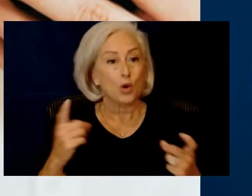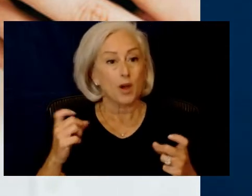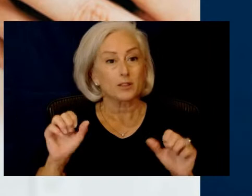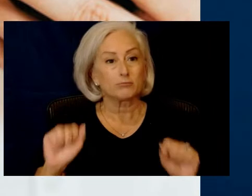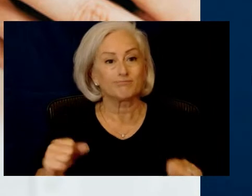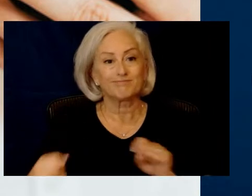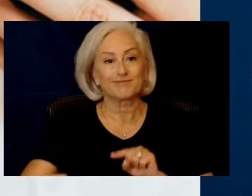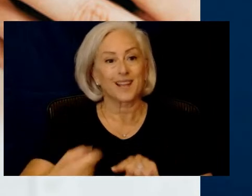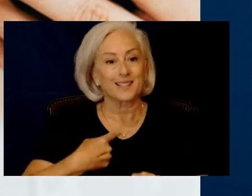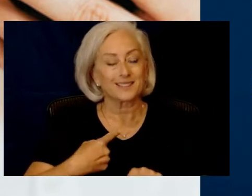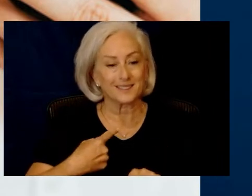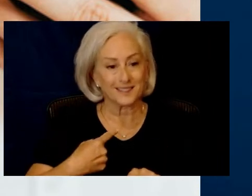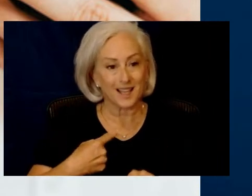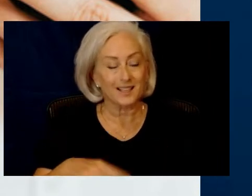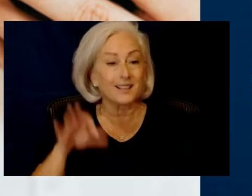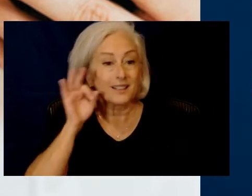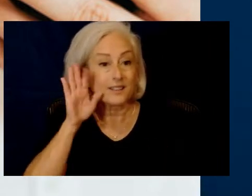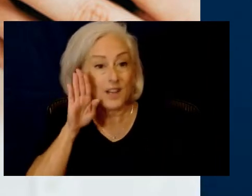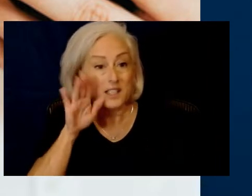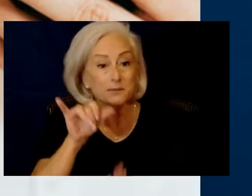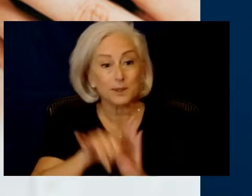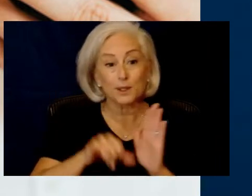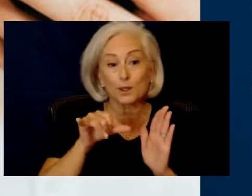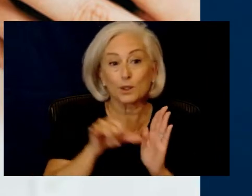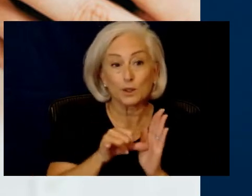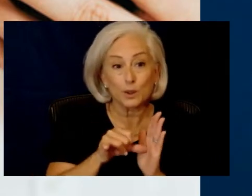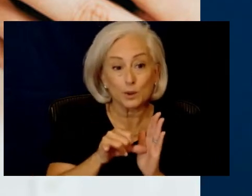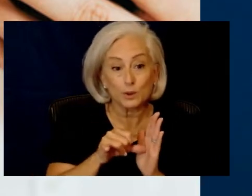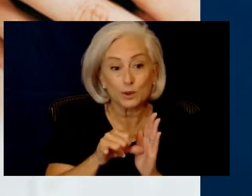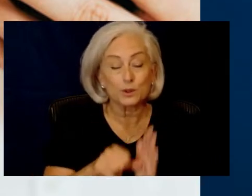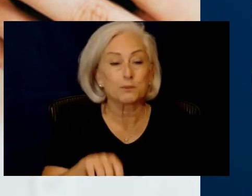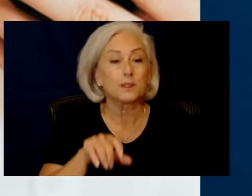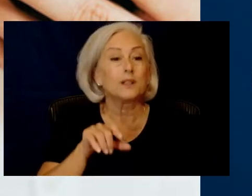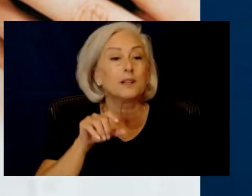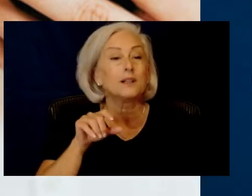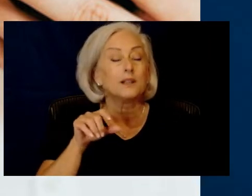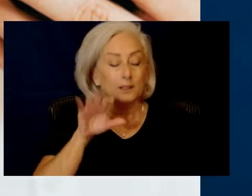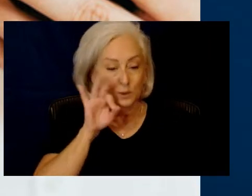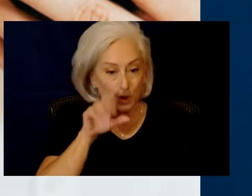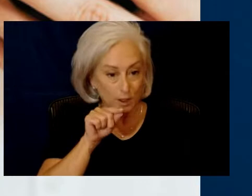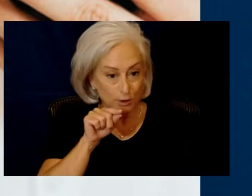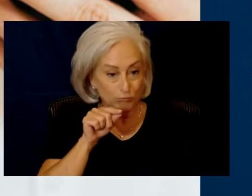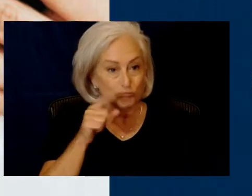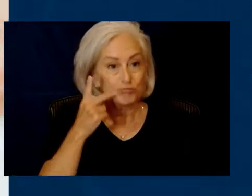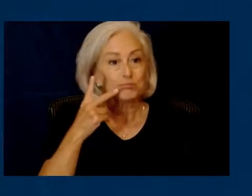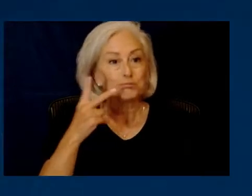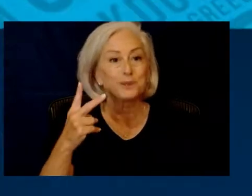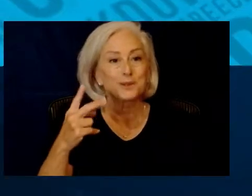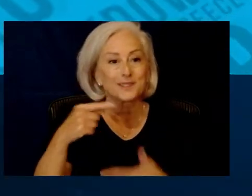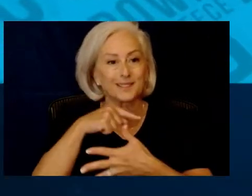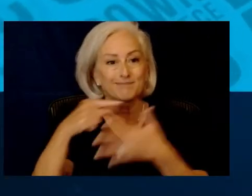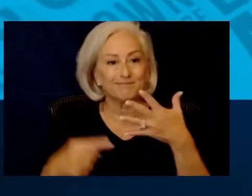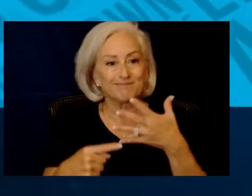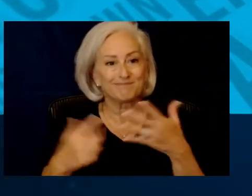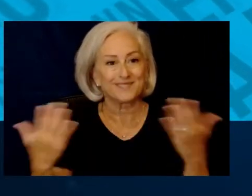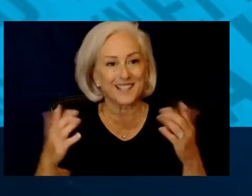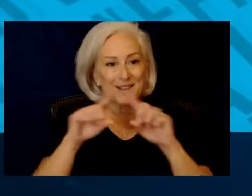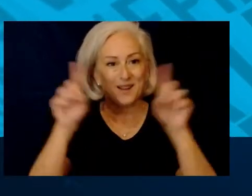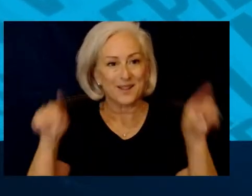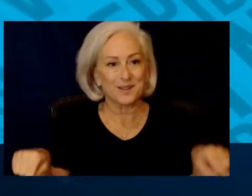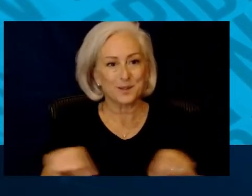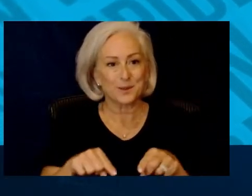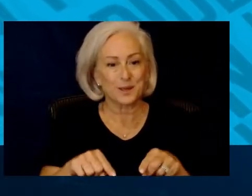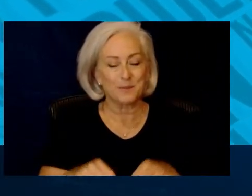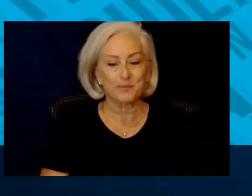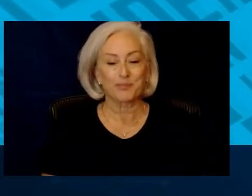and the Medical News Network. You'll find those links right here on your screen. Starting tomorrow, those experiencing mental